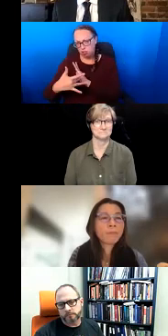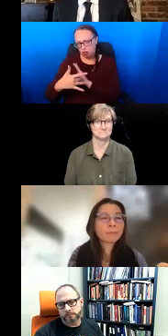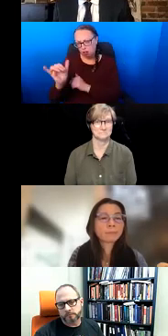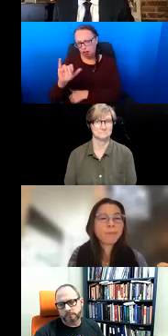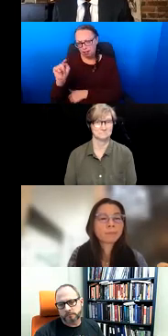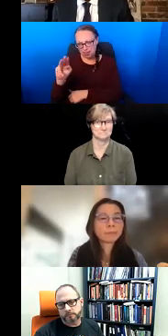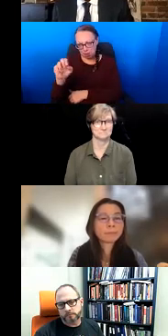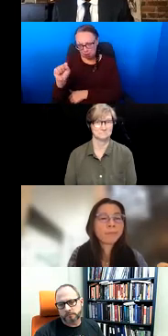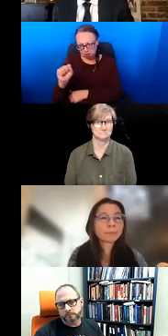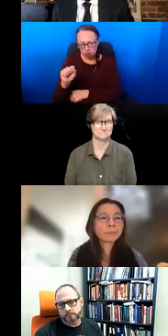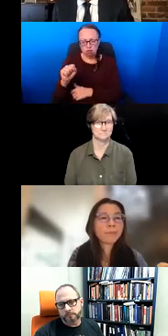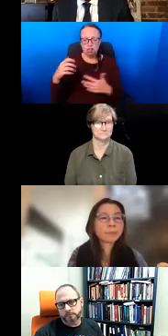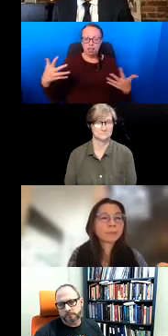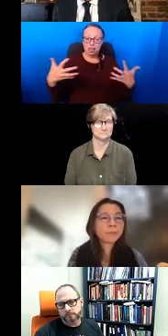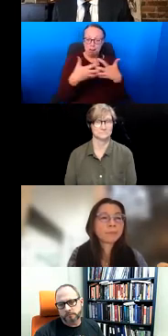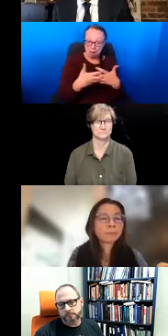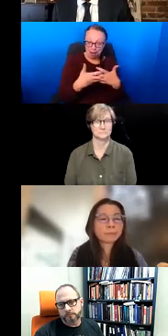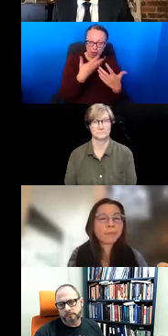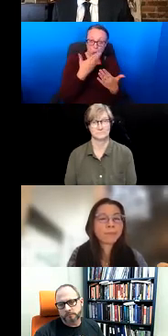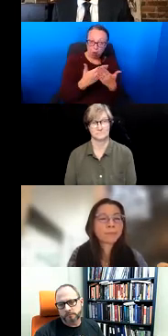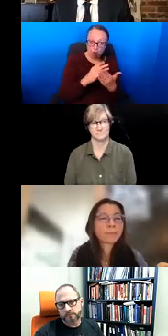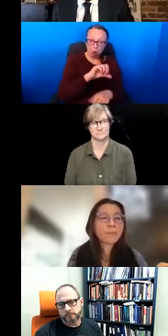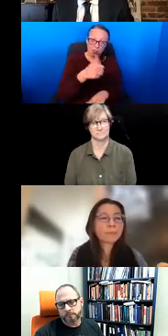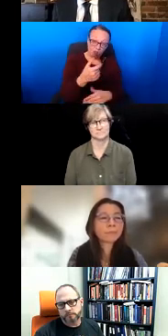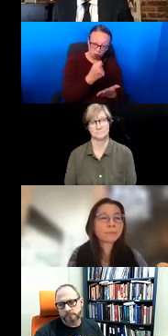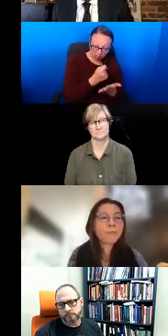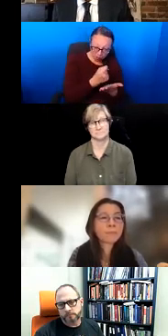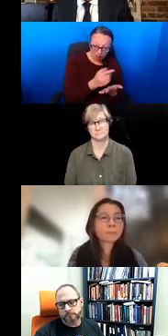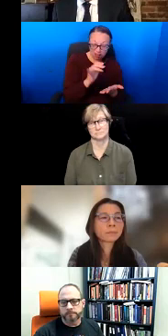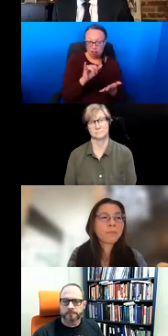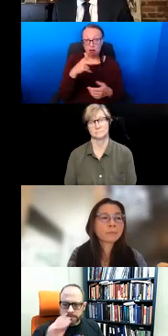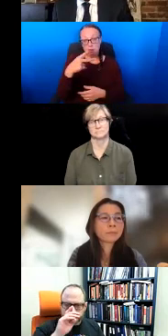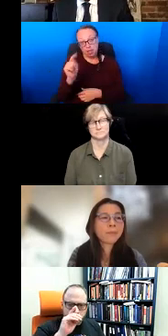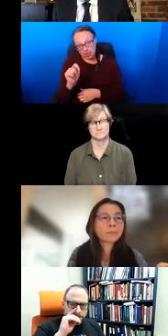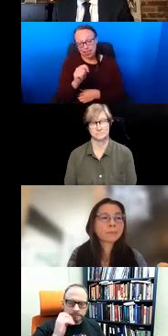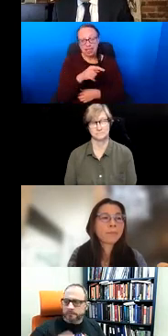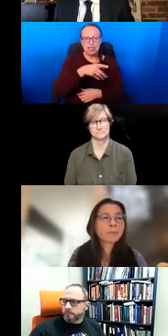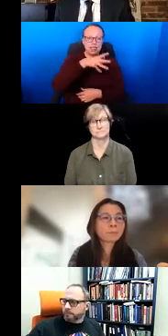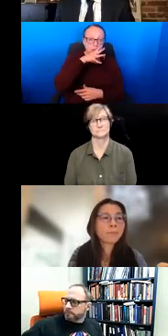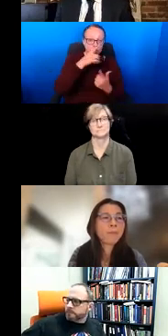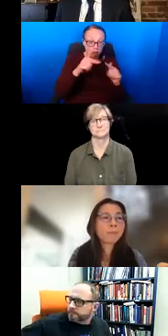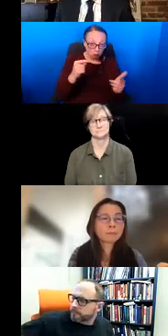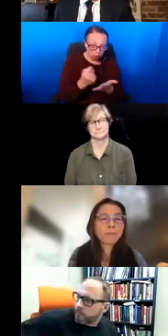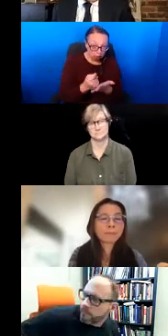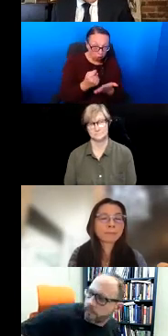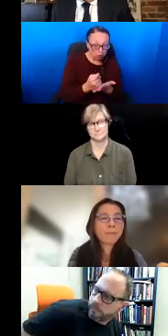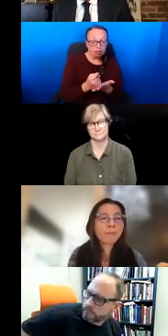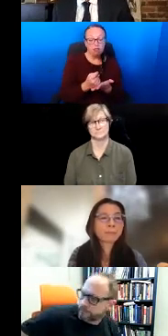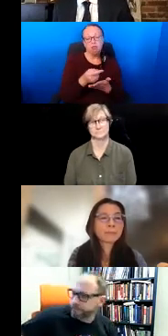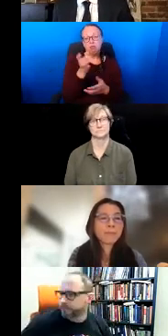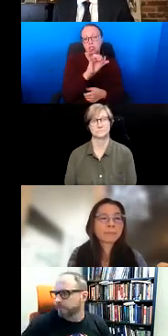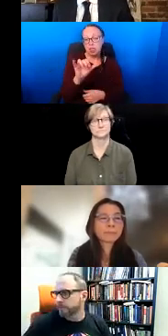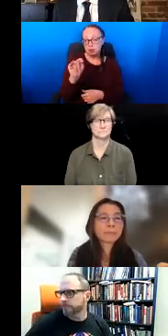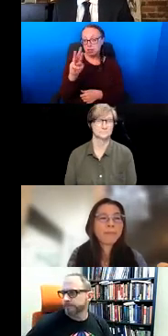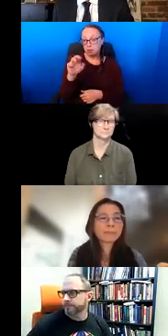It combines well with other therapies like physical therapy, speech language therapy. And like TMS, if you